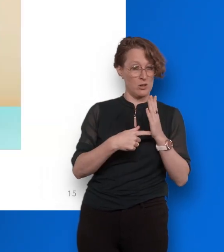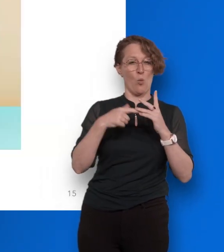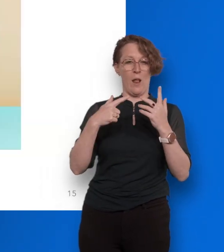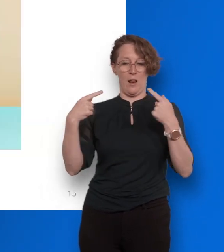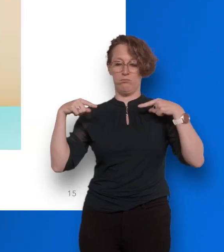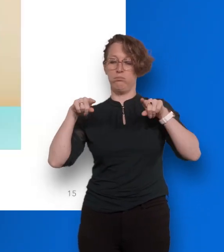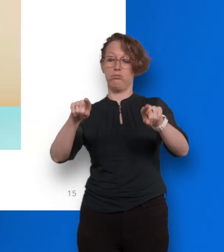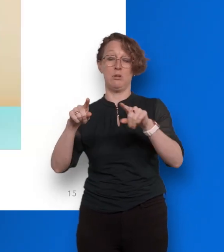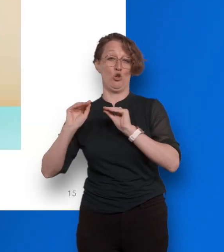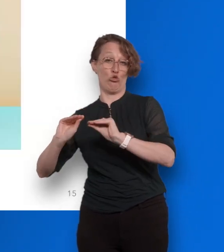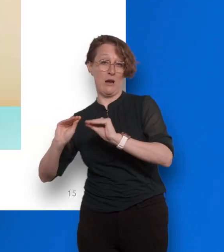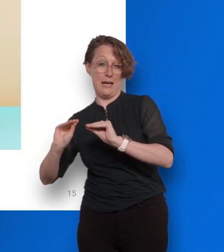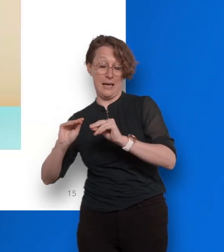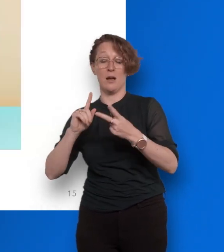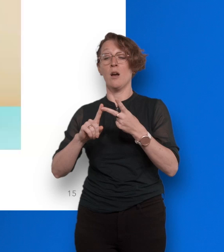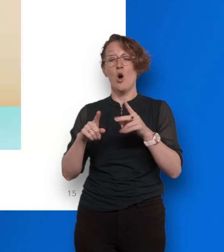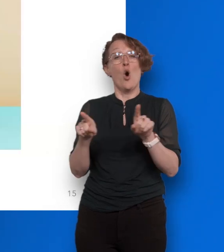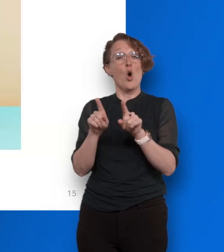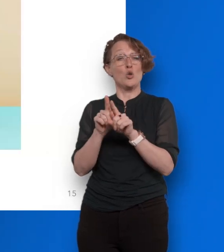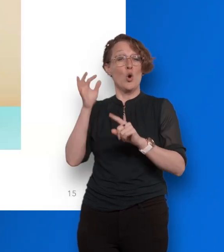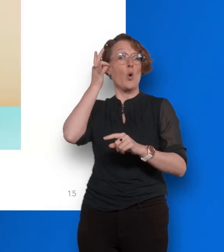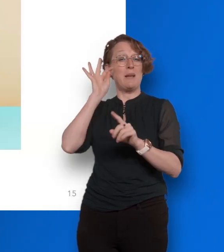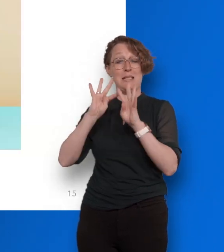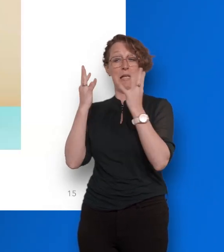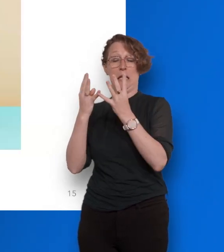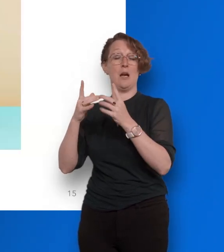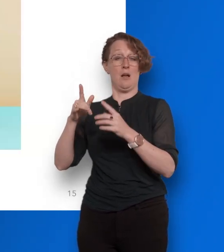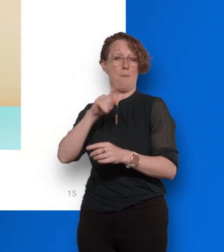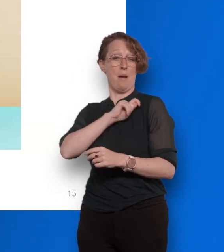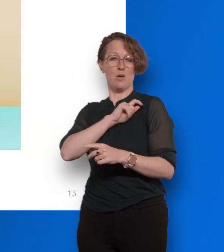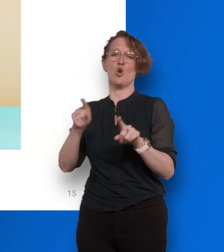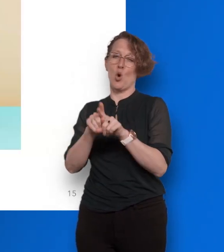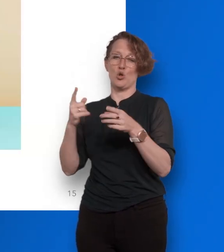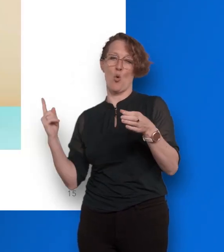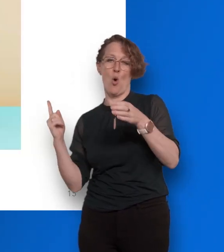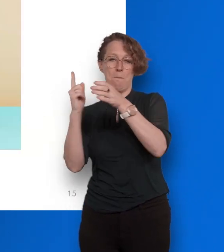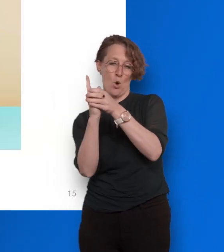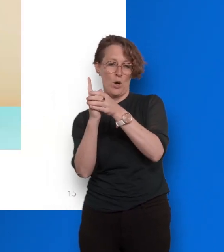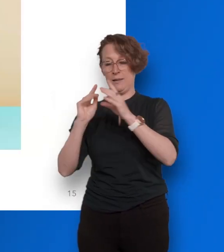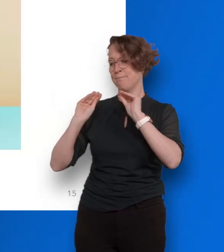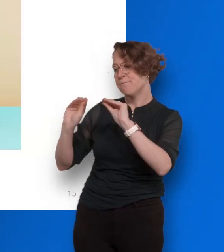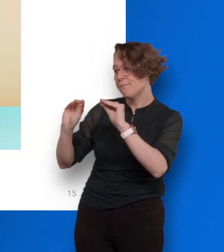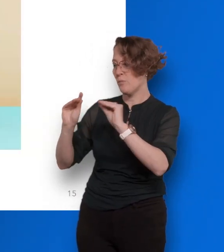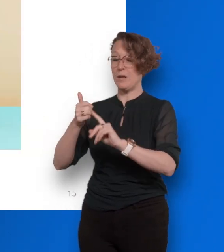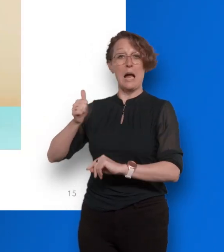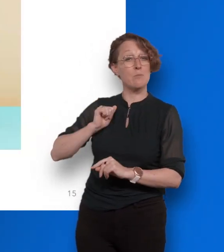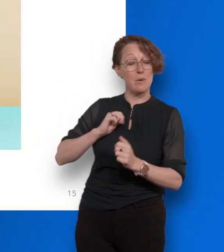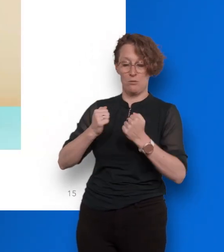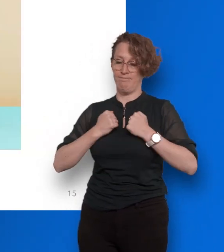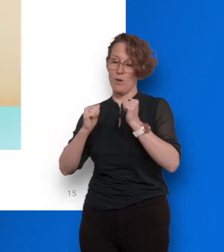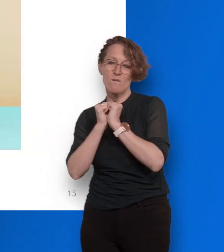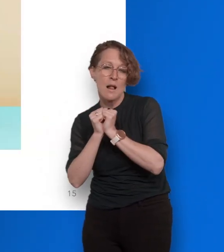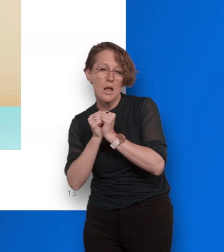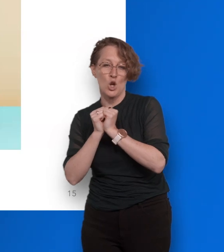Wellcome, which will go along with the training. Our committee members also get an onboarding experience, which kind of outlines roles, responsibilities,